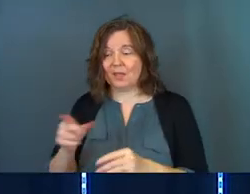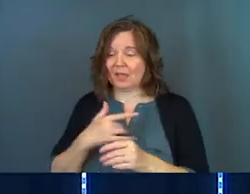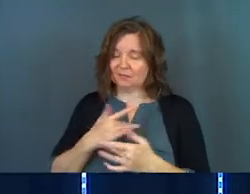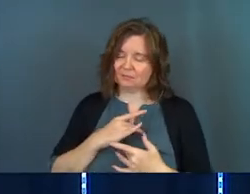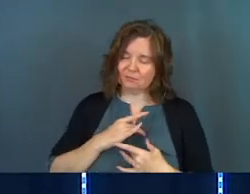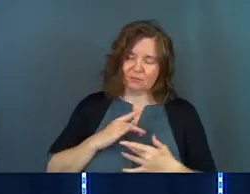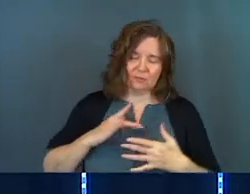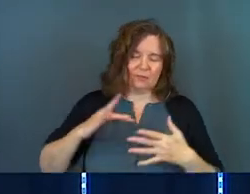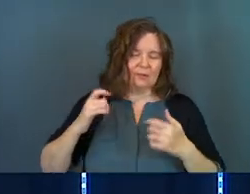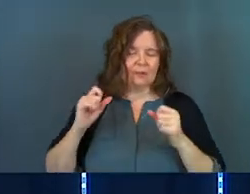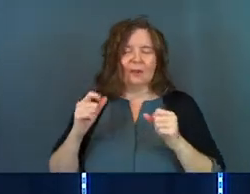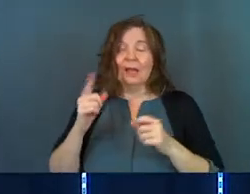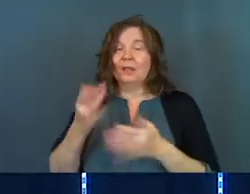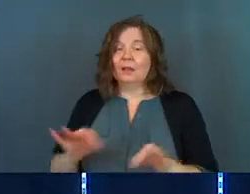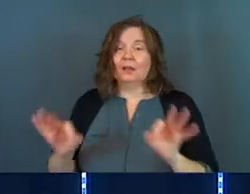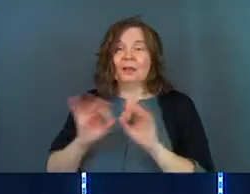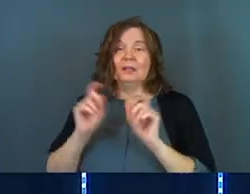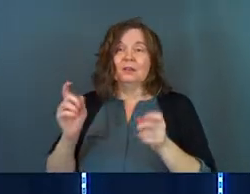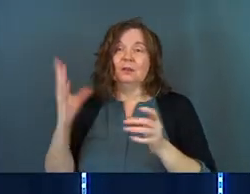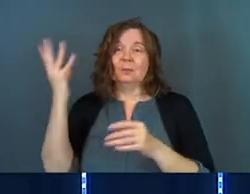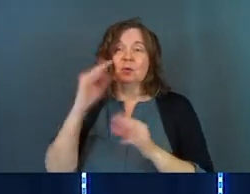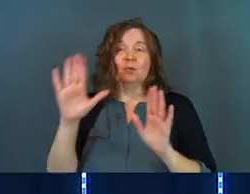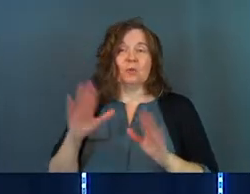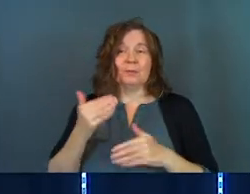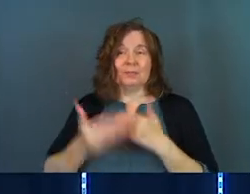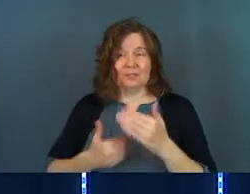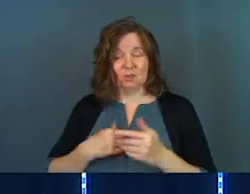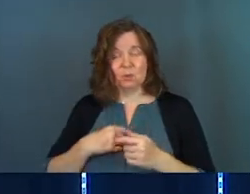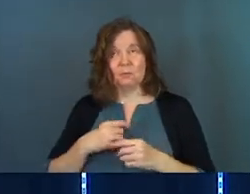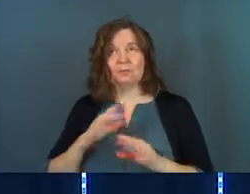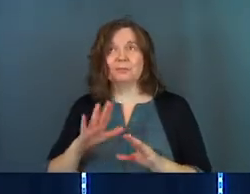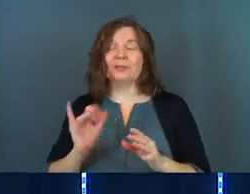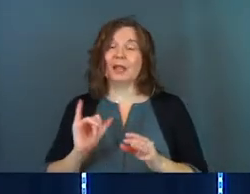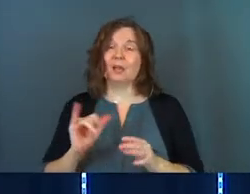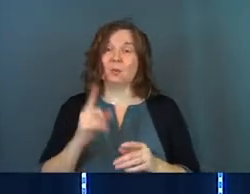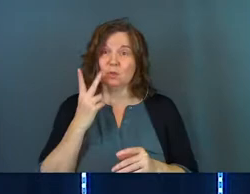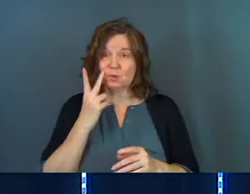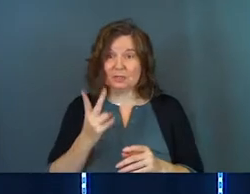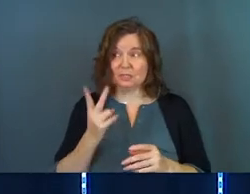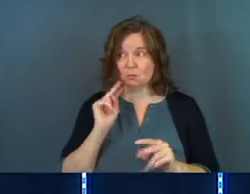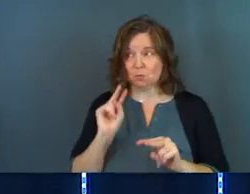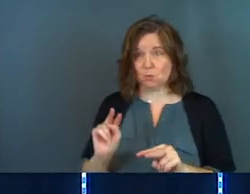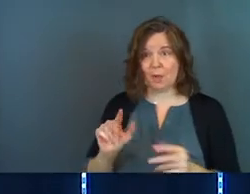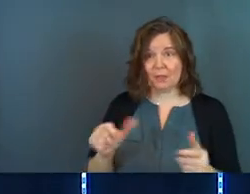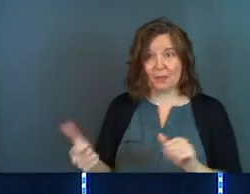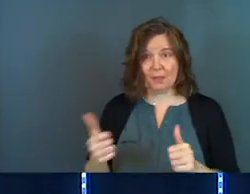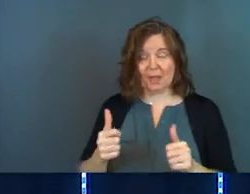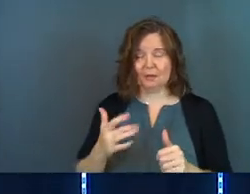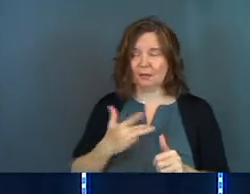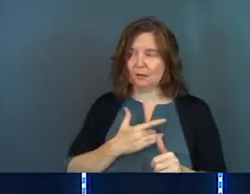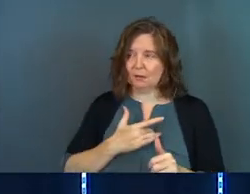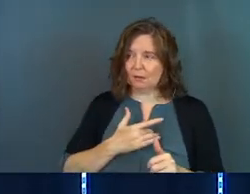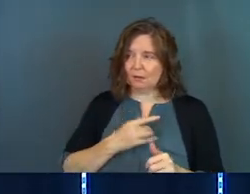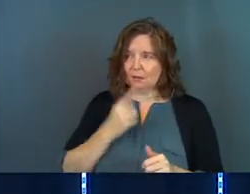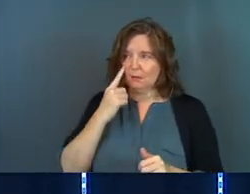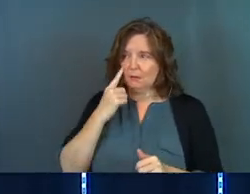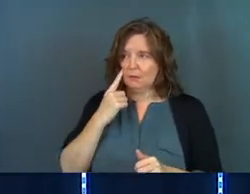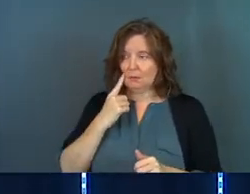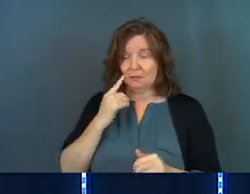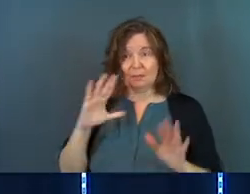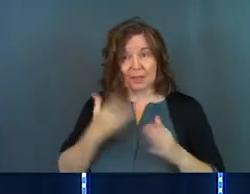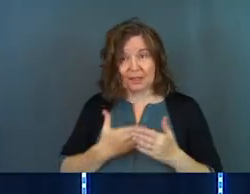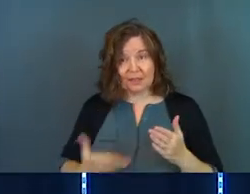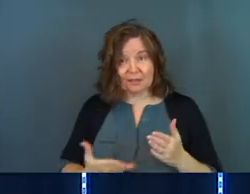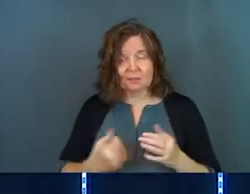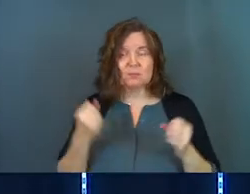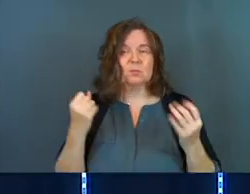matter. And he gives you this beautiful, incredible step. Do you ever get teary-eyed when people are getting baptized? Isn't it an amazing thing?